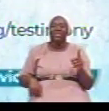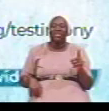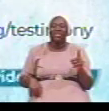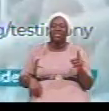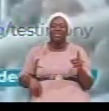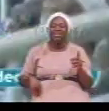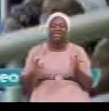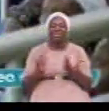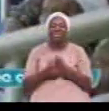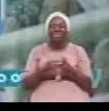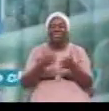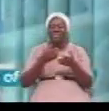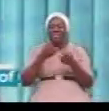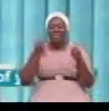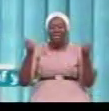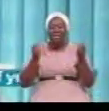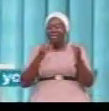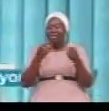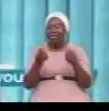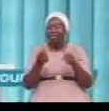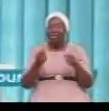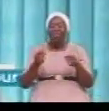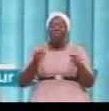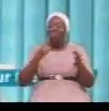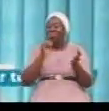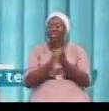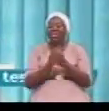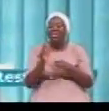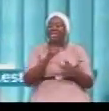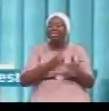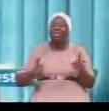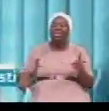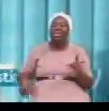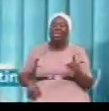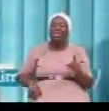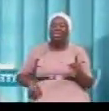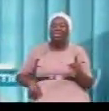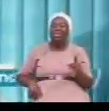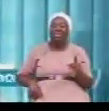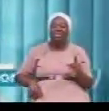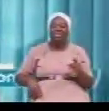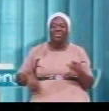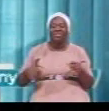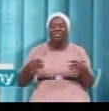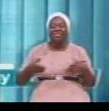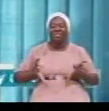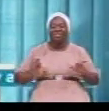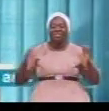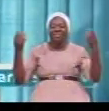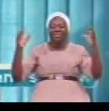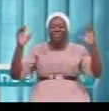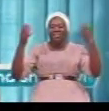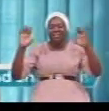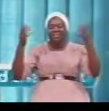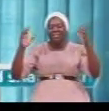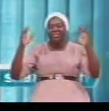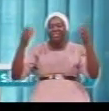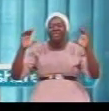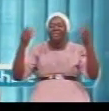That hallelujah is too small. Praise the Lord. Can we give a big clap offering to the Lord?